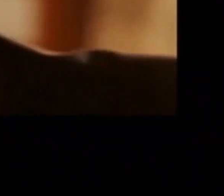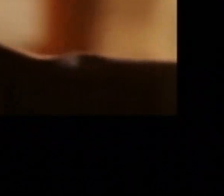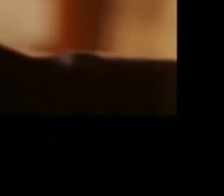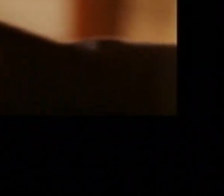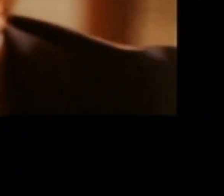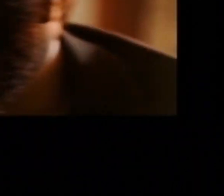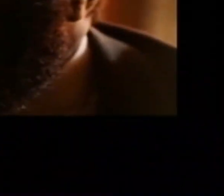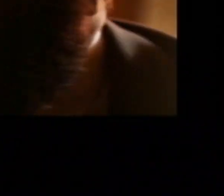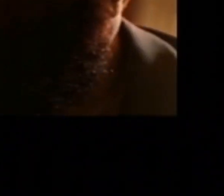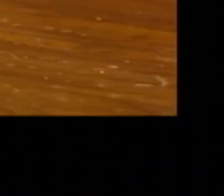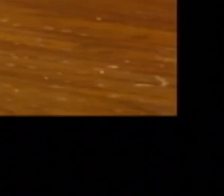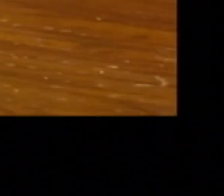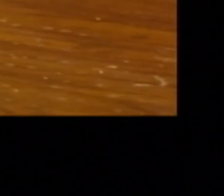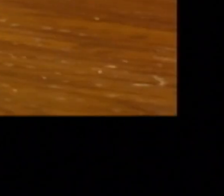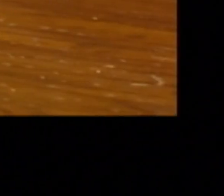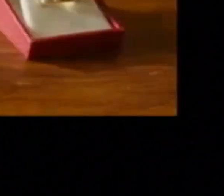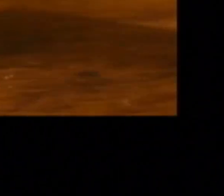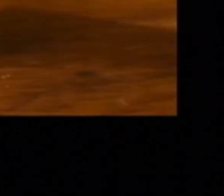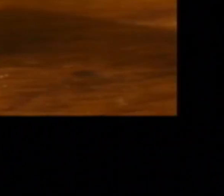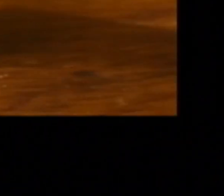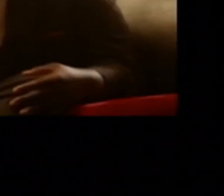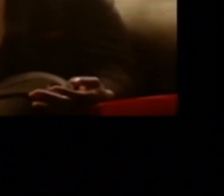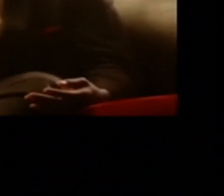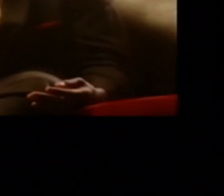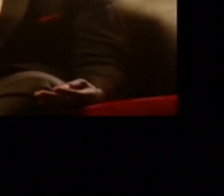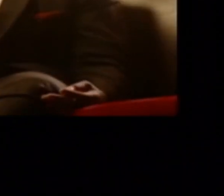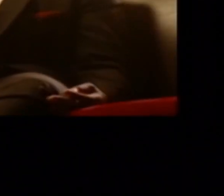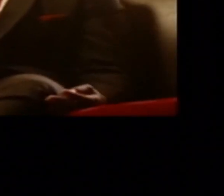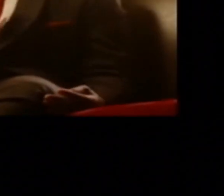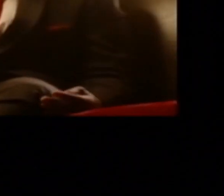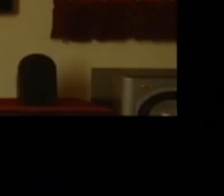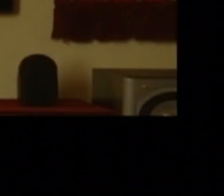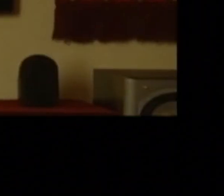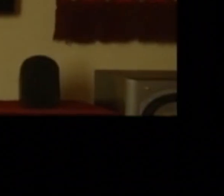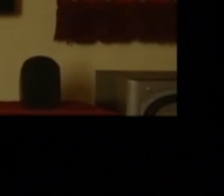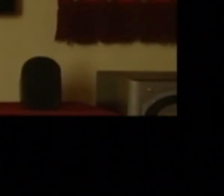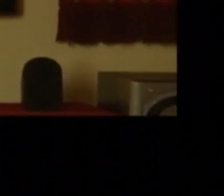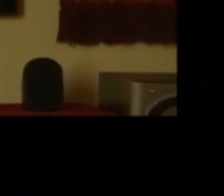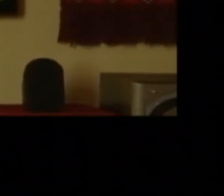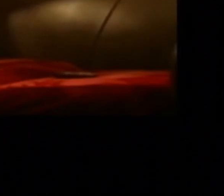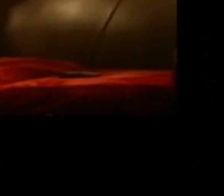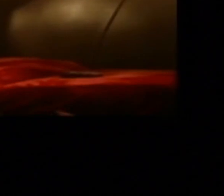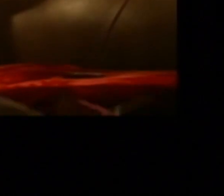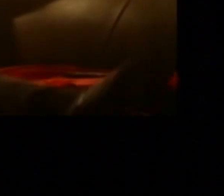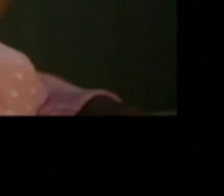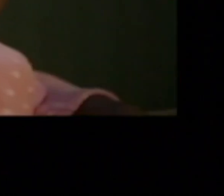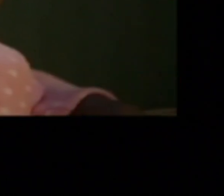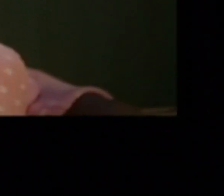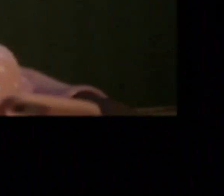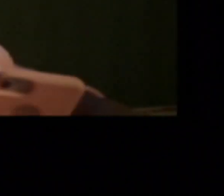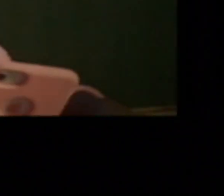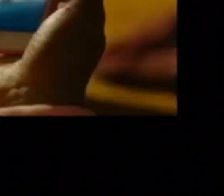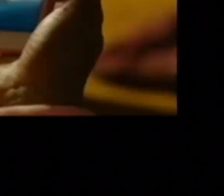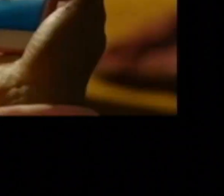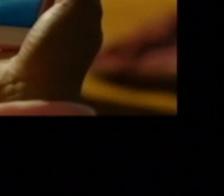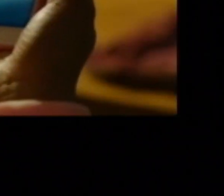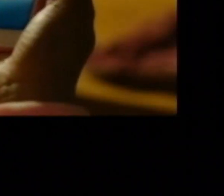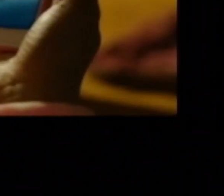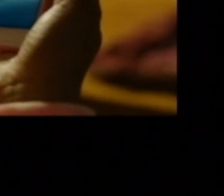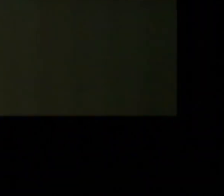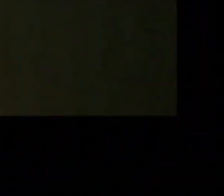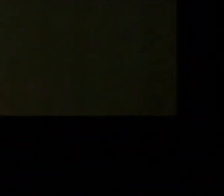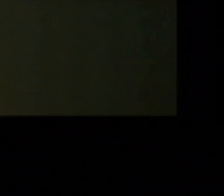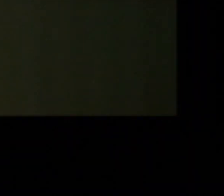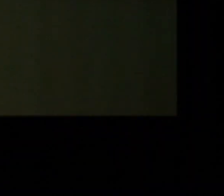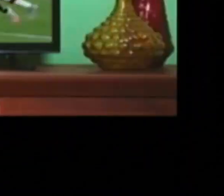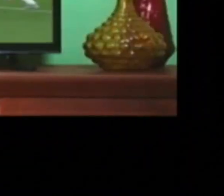Issa too like football on top Go TV, so him forget say him be best man for him party wedding. Amaka disappoint her